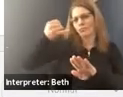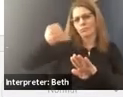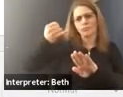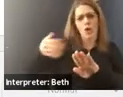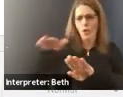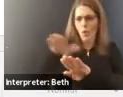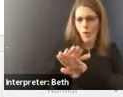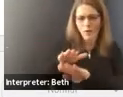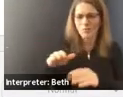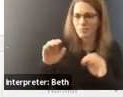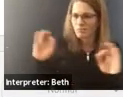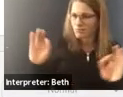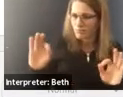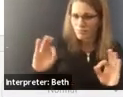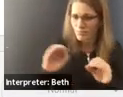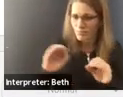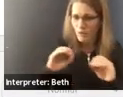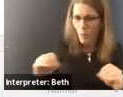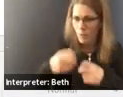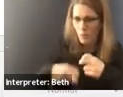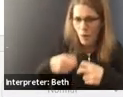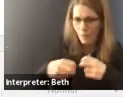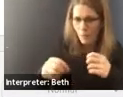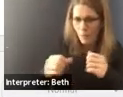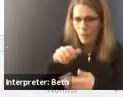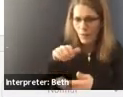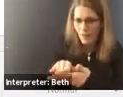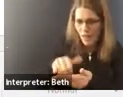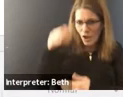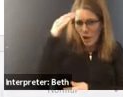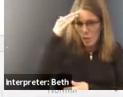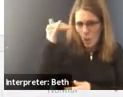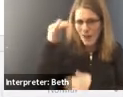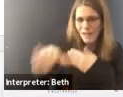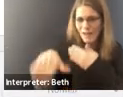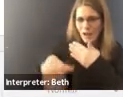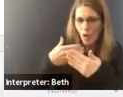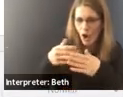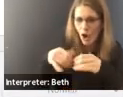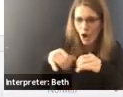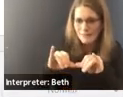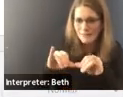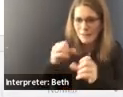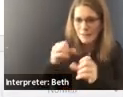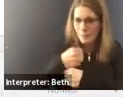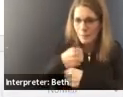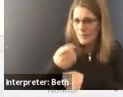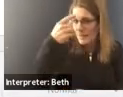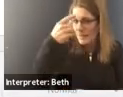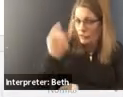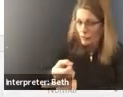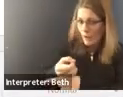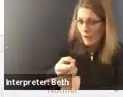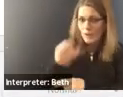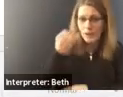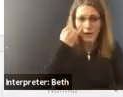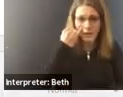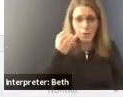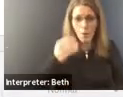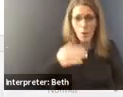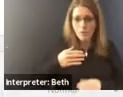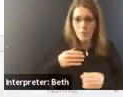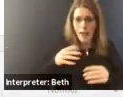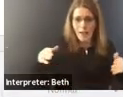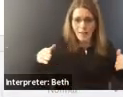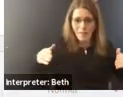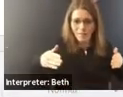that. Because it all still makes sense, right? So if I turn on my vanishing lines and I